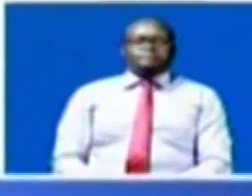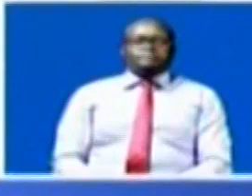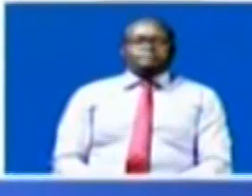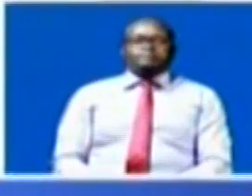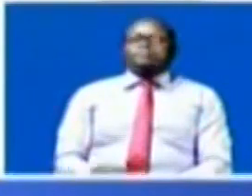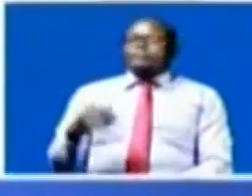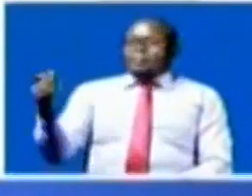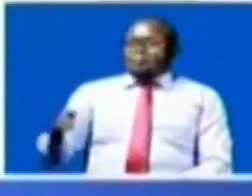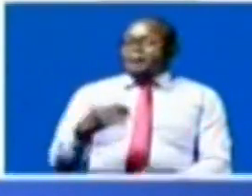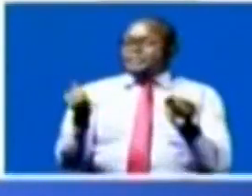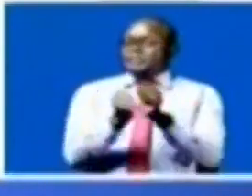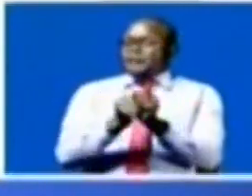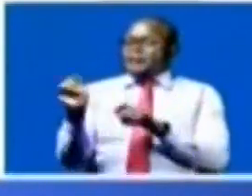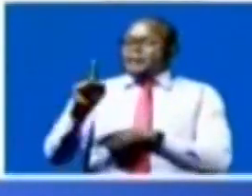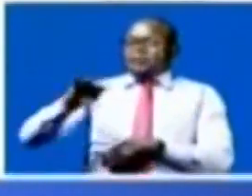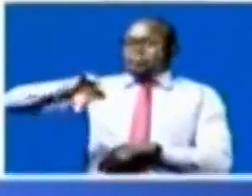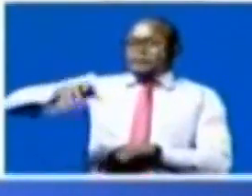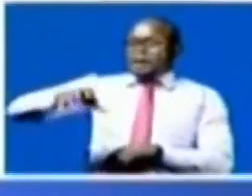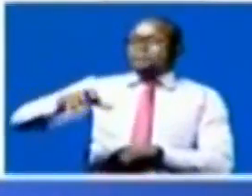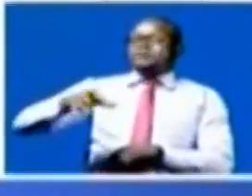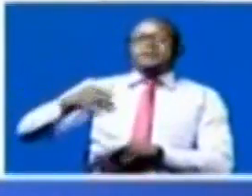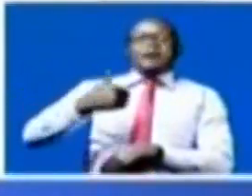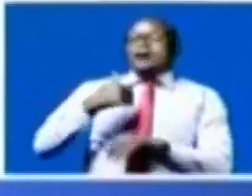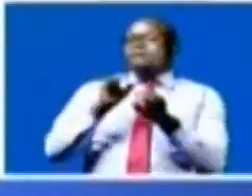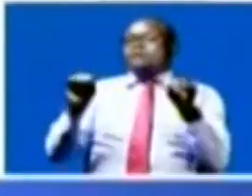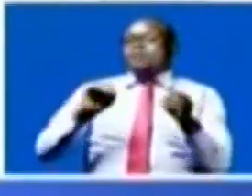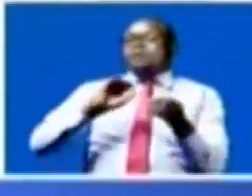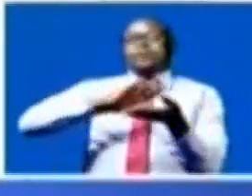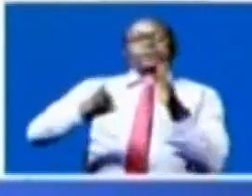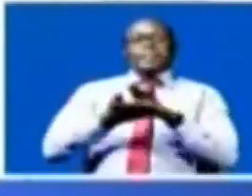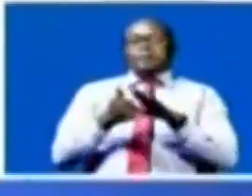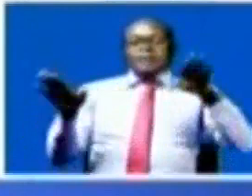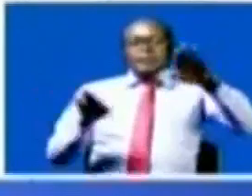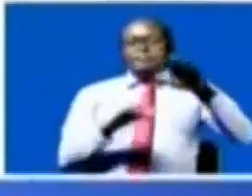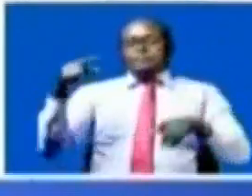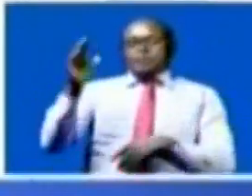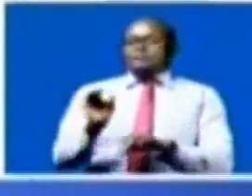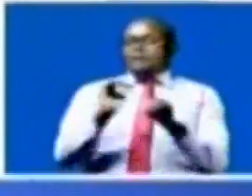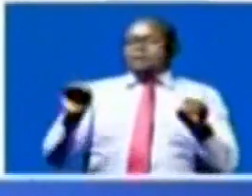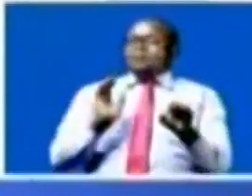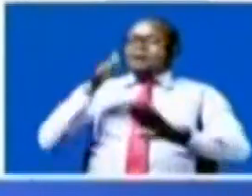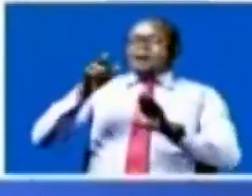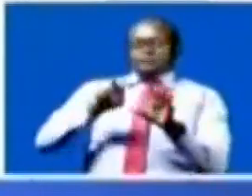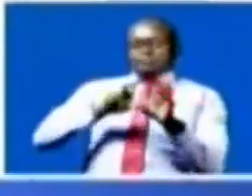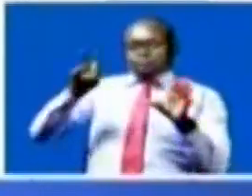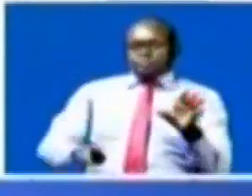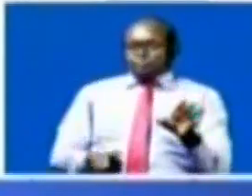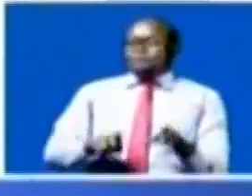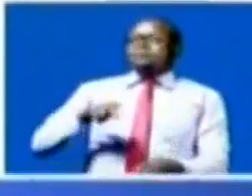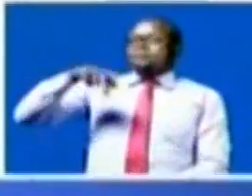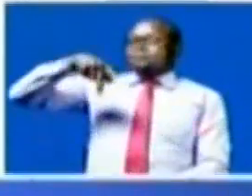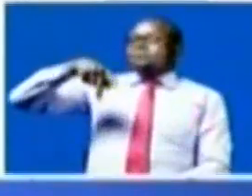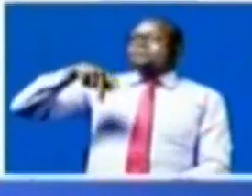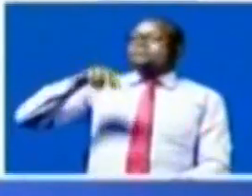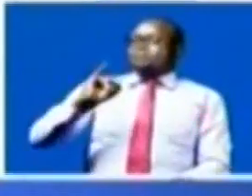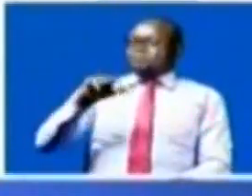For 10 months now, Nairobi County has been operating without a deputy governor following the dramatic resignation of Polycarp